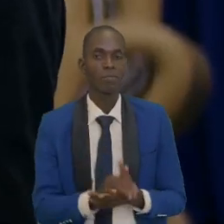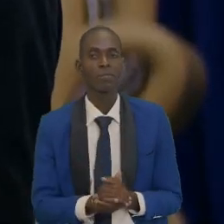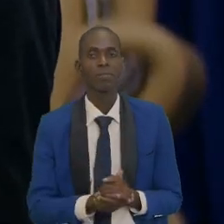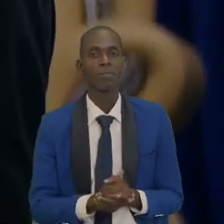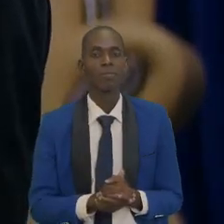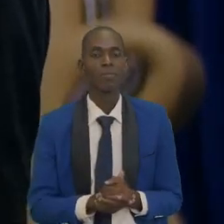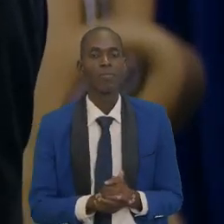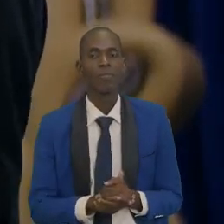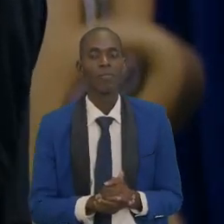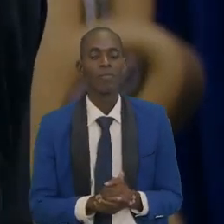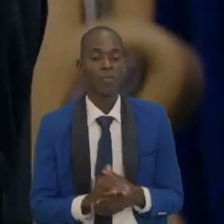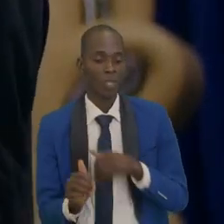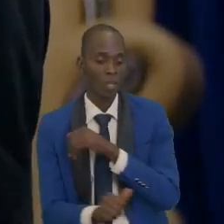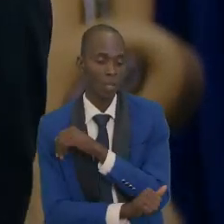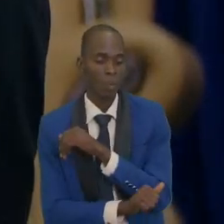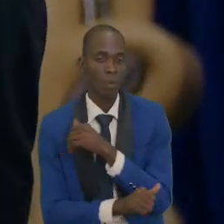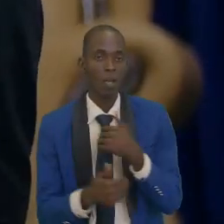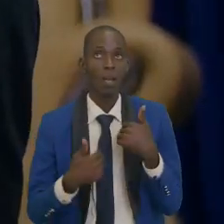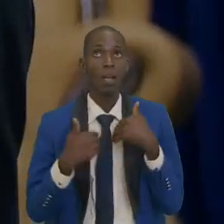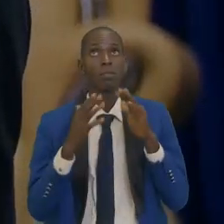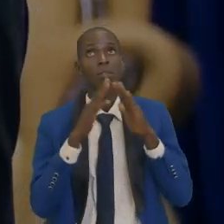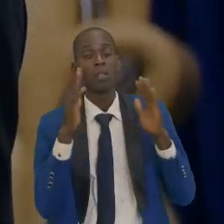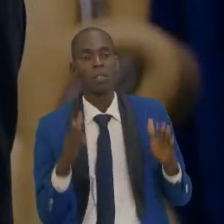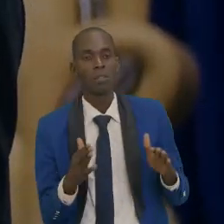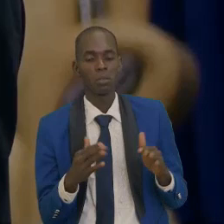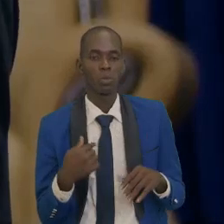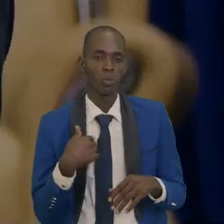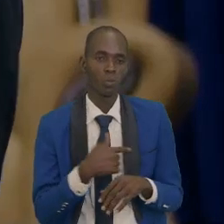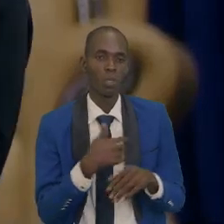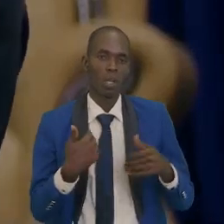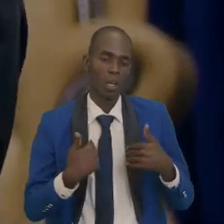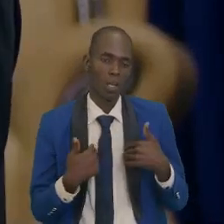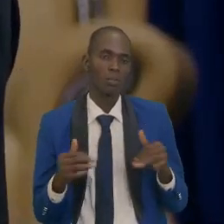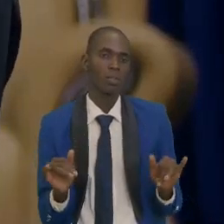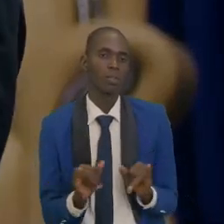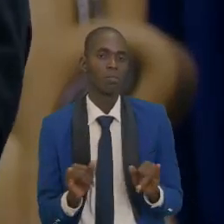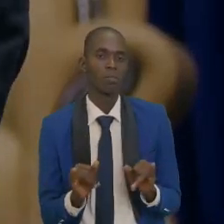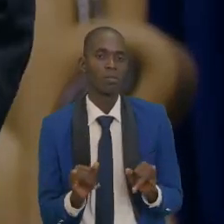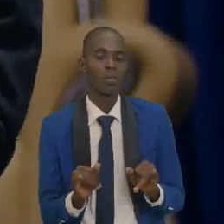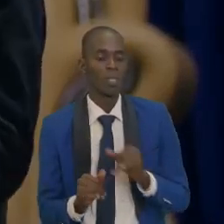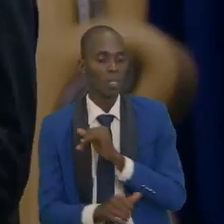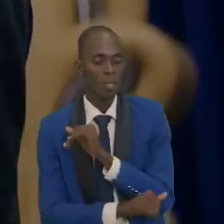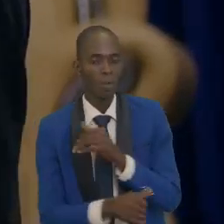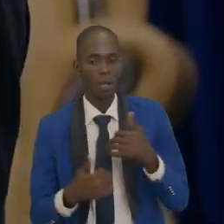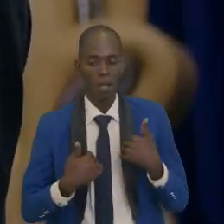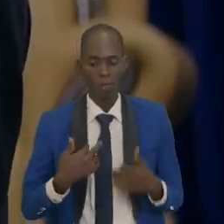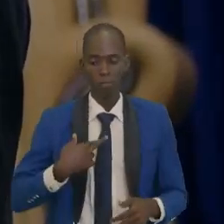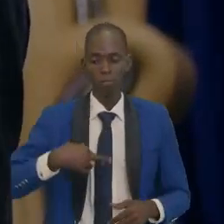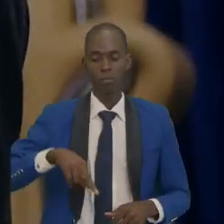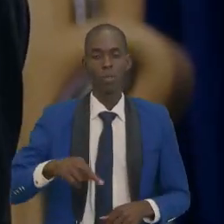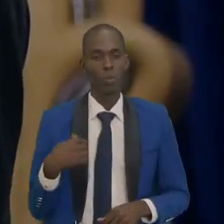yet shelter we have shelter he had religion we have religion